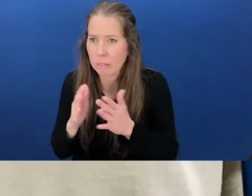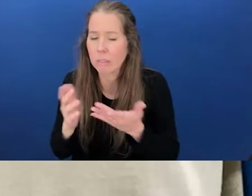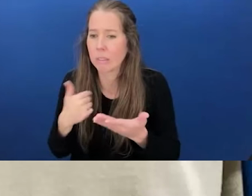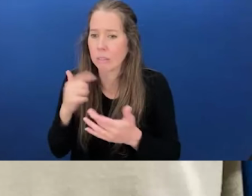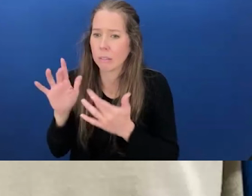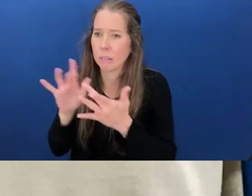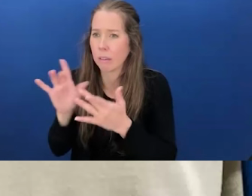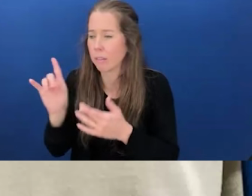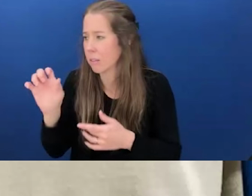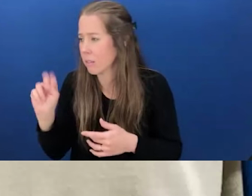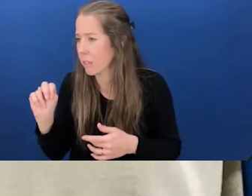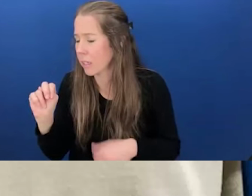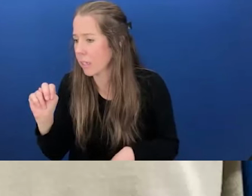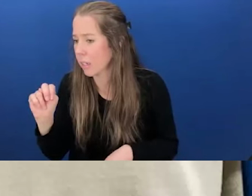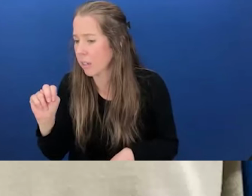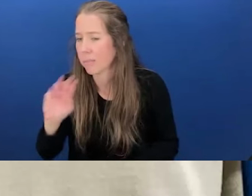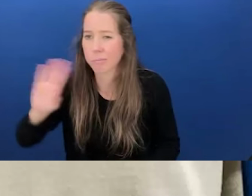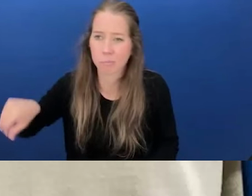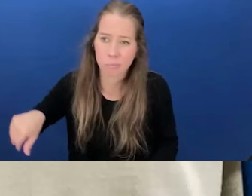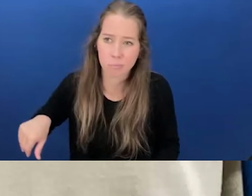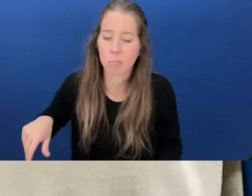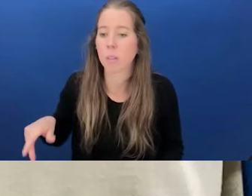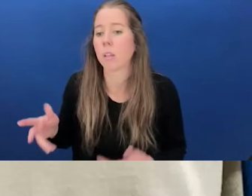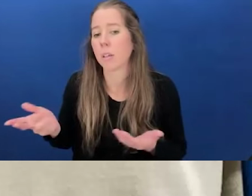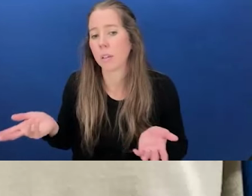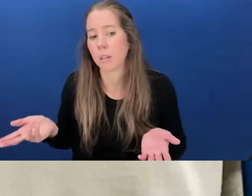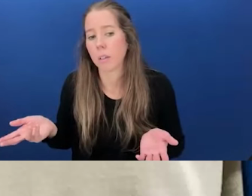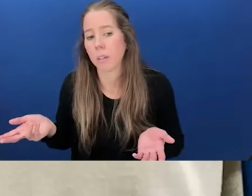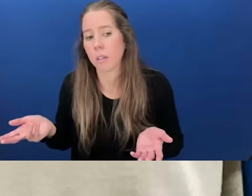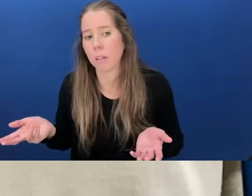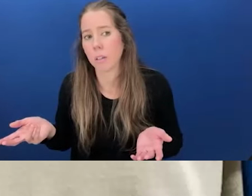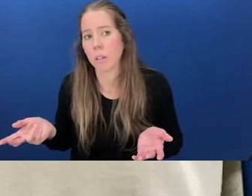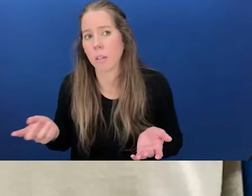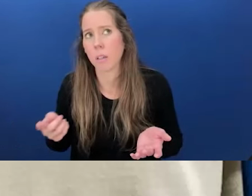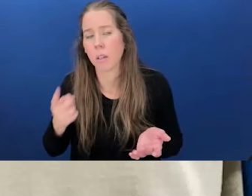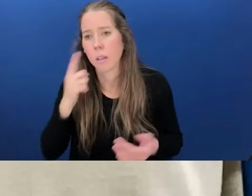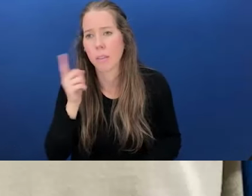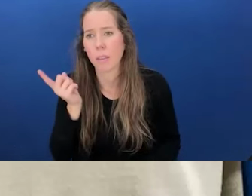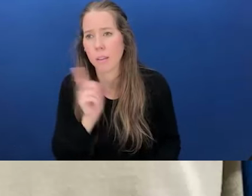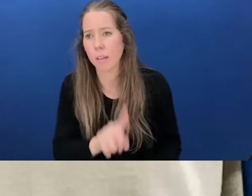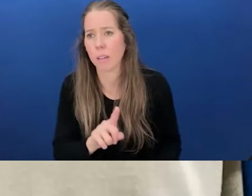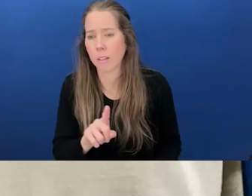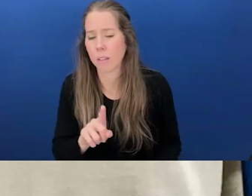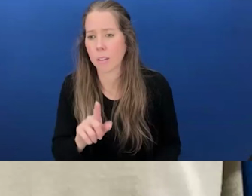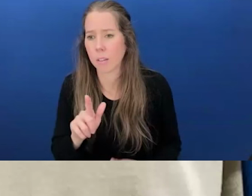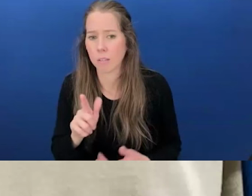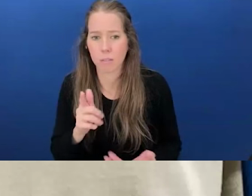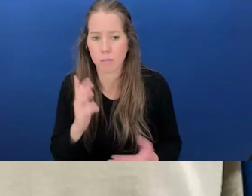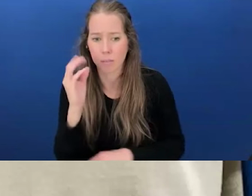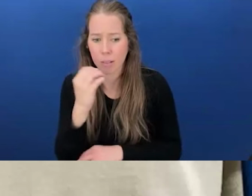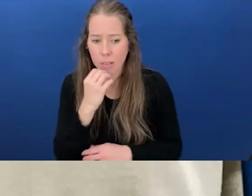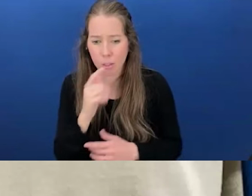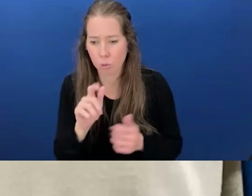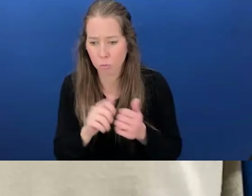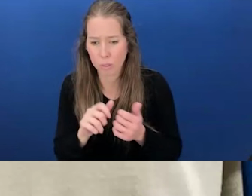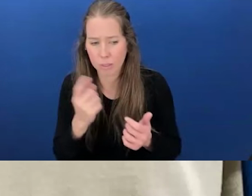to the dean and I got shoved aside, and I think I even went to lunch with Lori's and nothing happened. Or she said